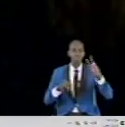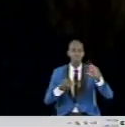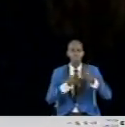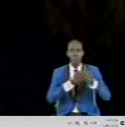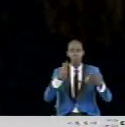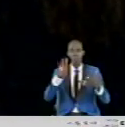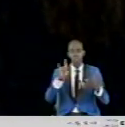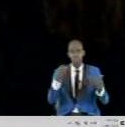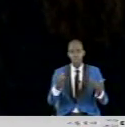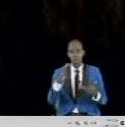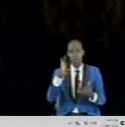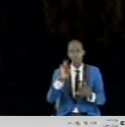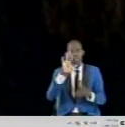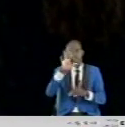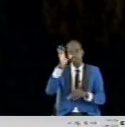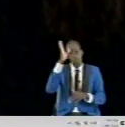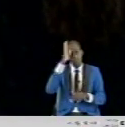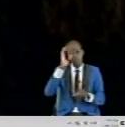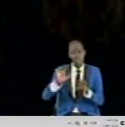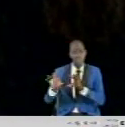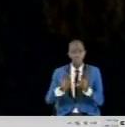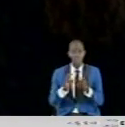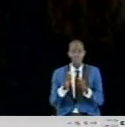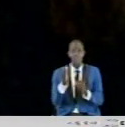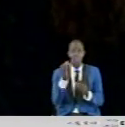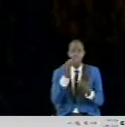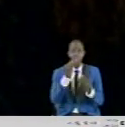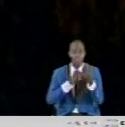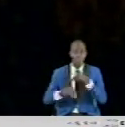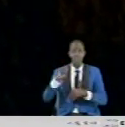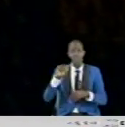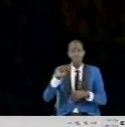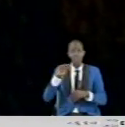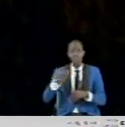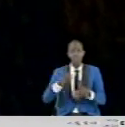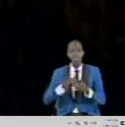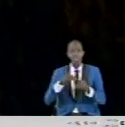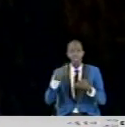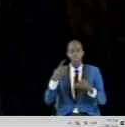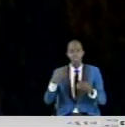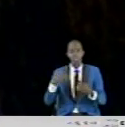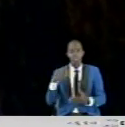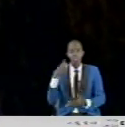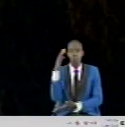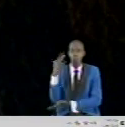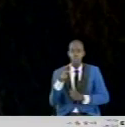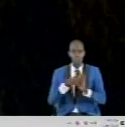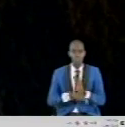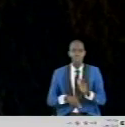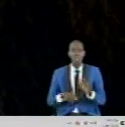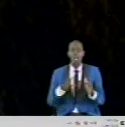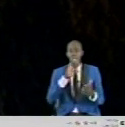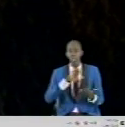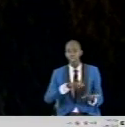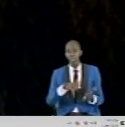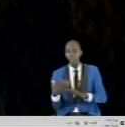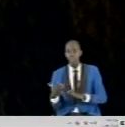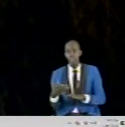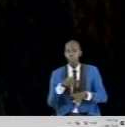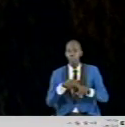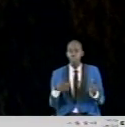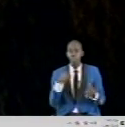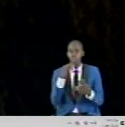in the wilderness and are dead in verse 50 it says days in the bridge